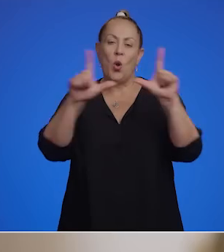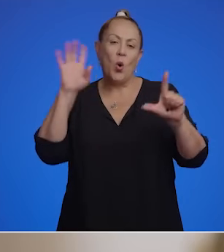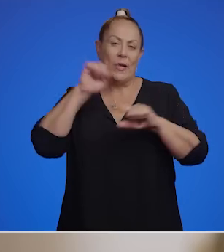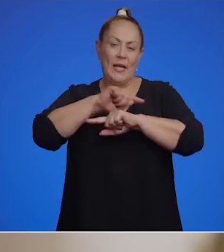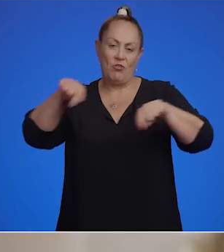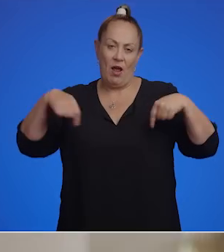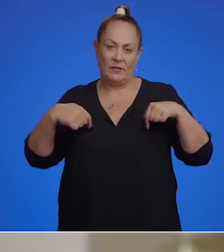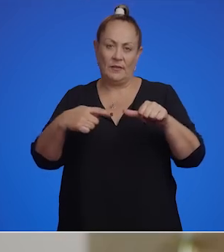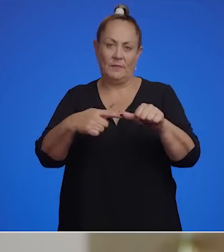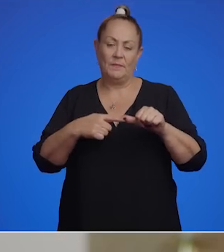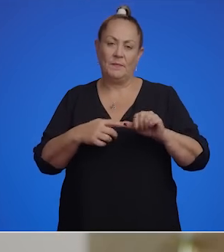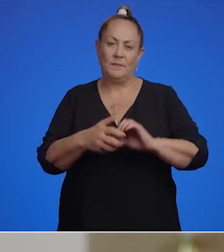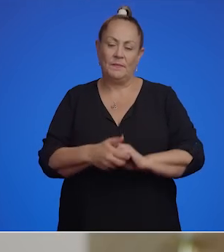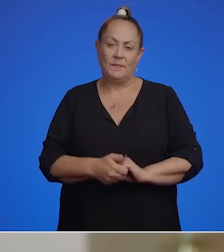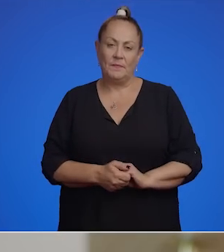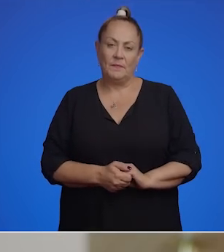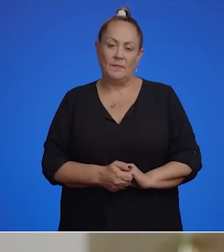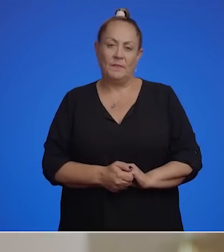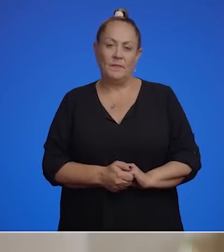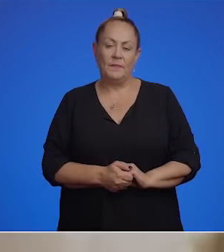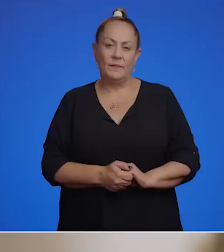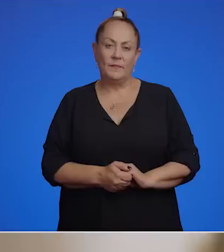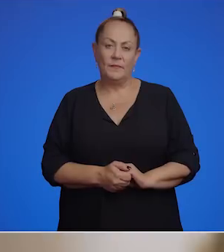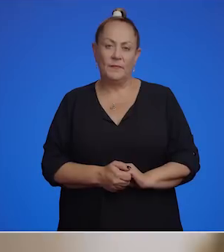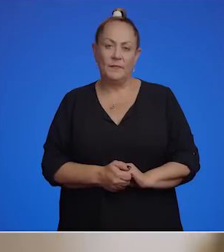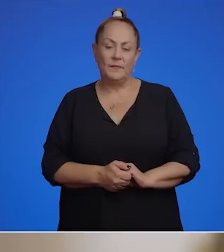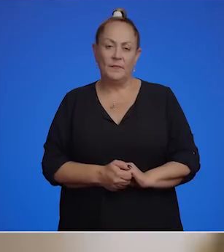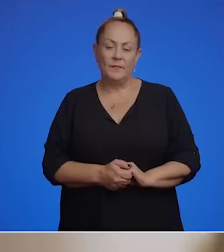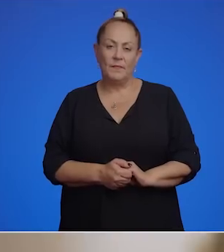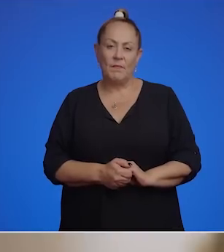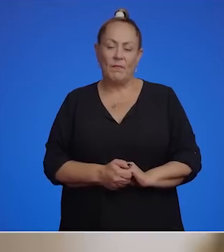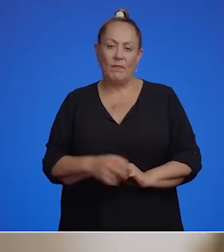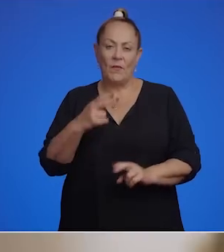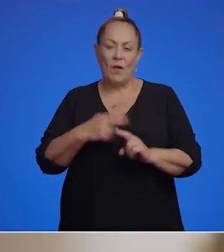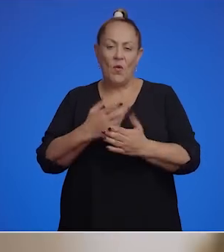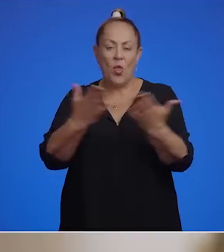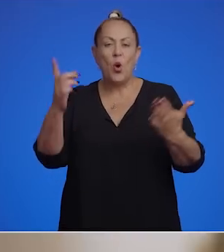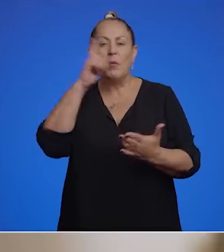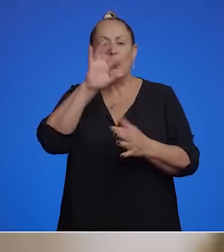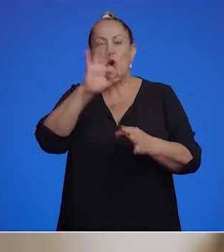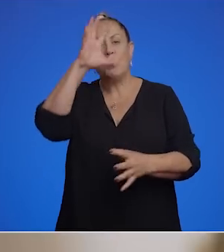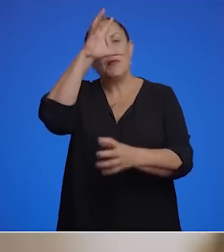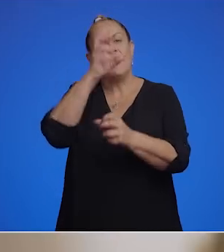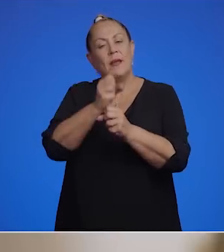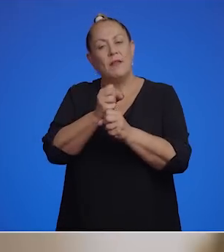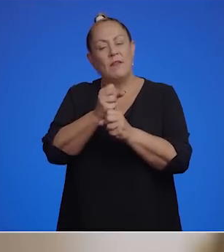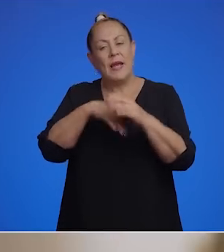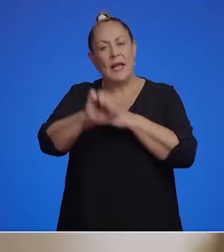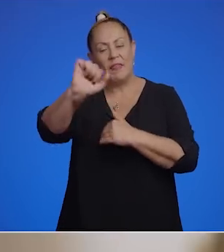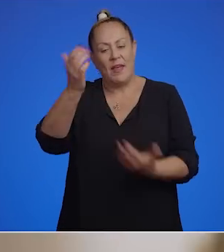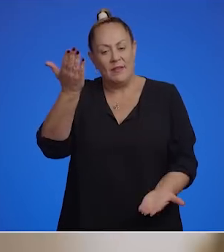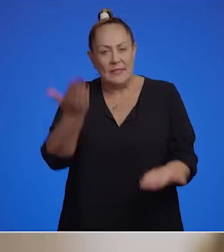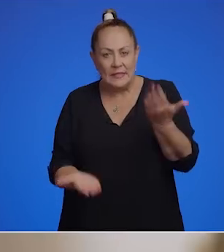Lord, hear us. Lord, hear our prayer. For those who do not believe, that in their